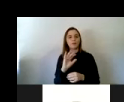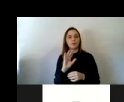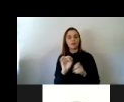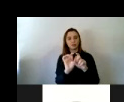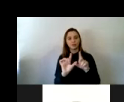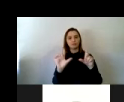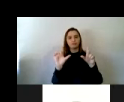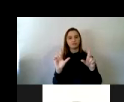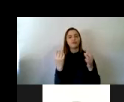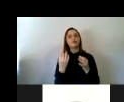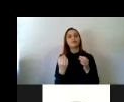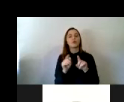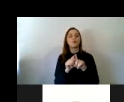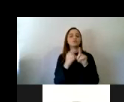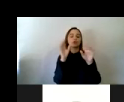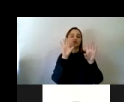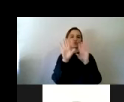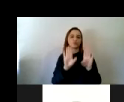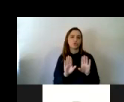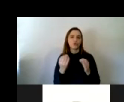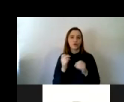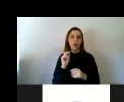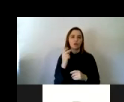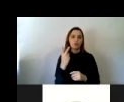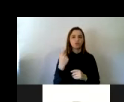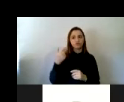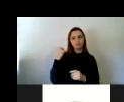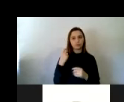exhibition we had 2 years ago at the faculty building.